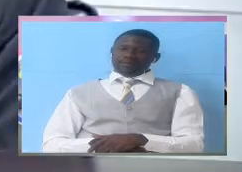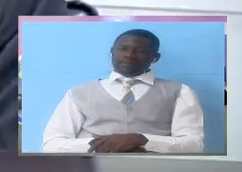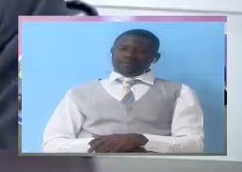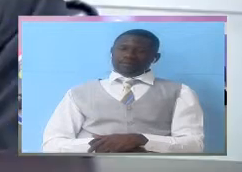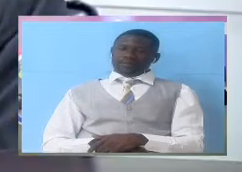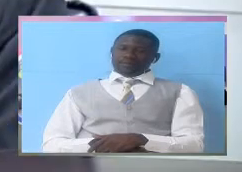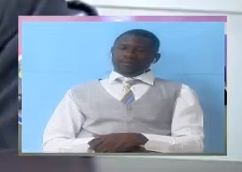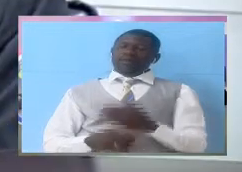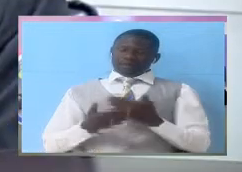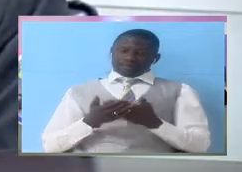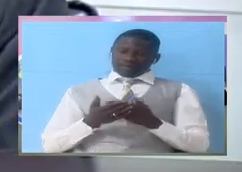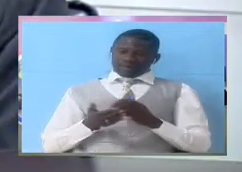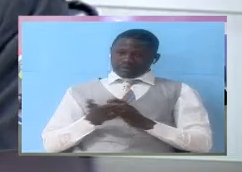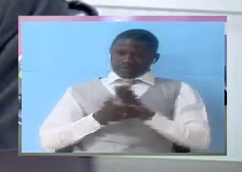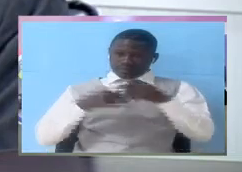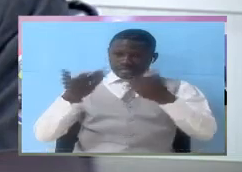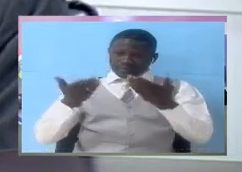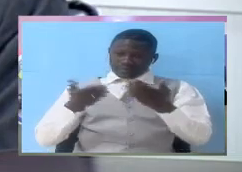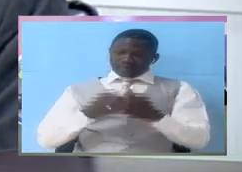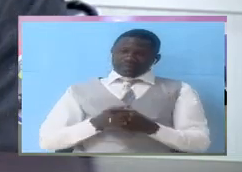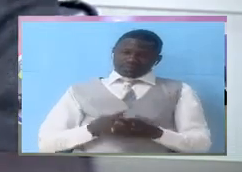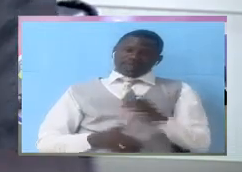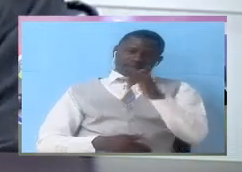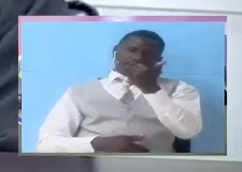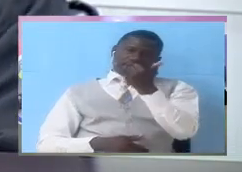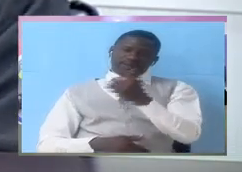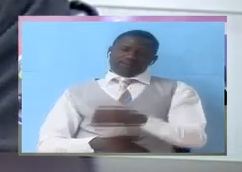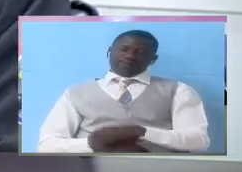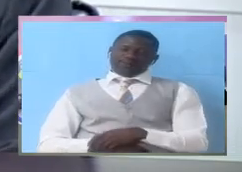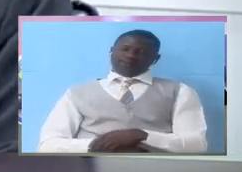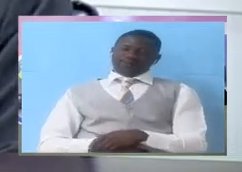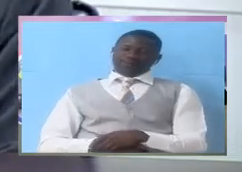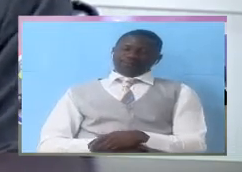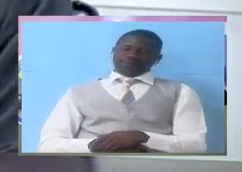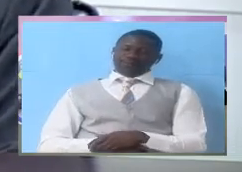please proceed yes wow in essence